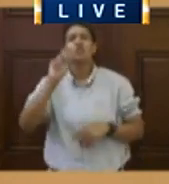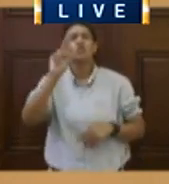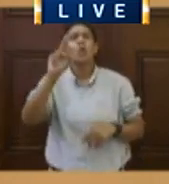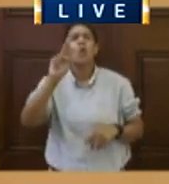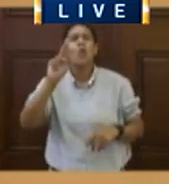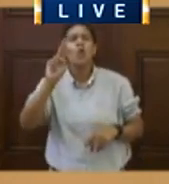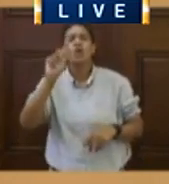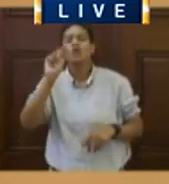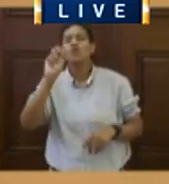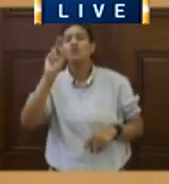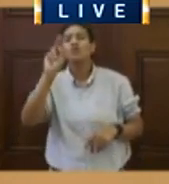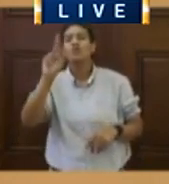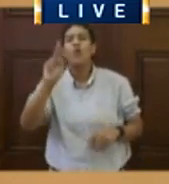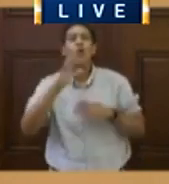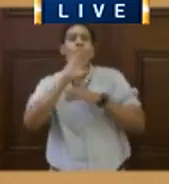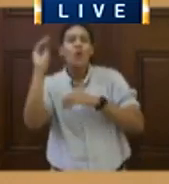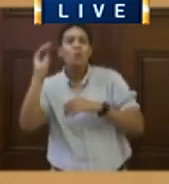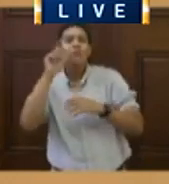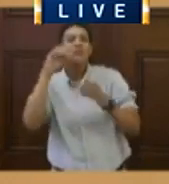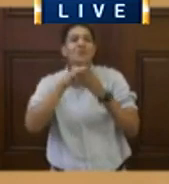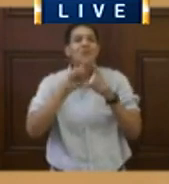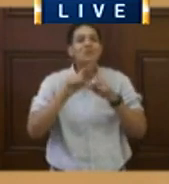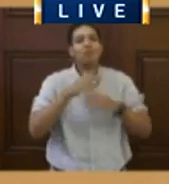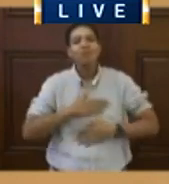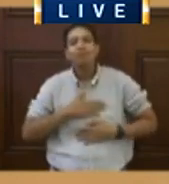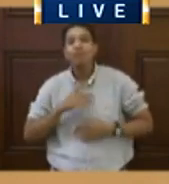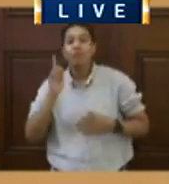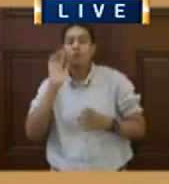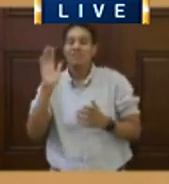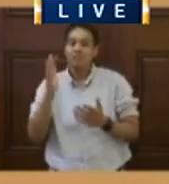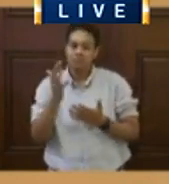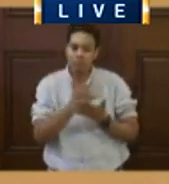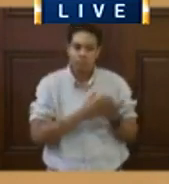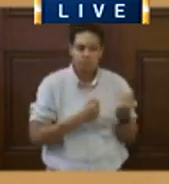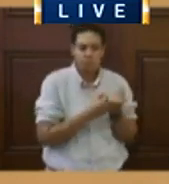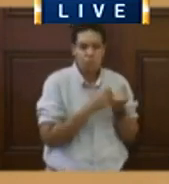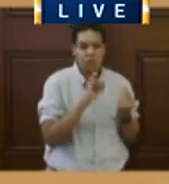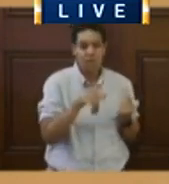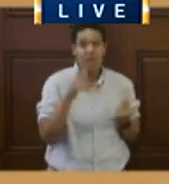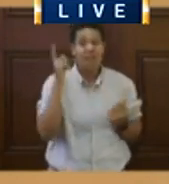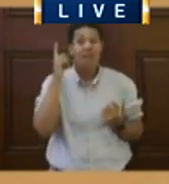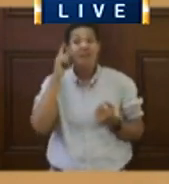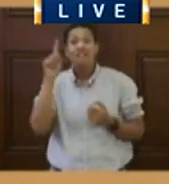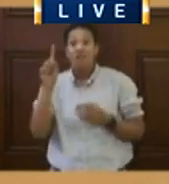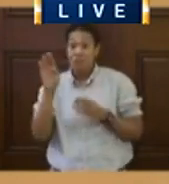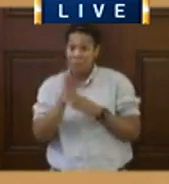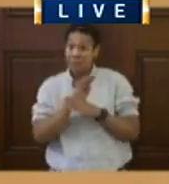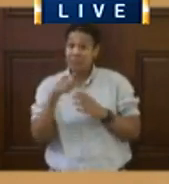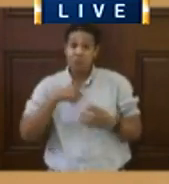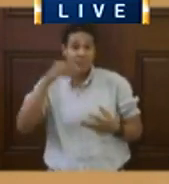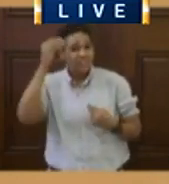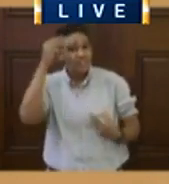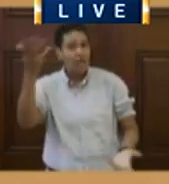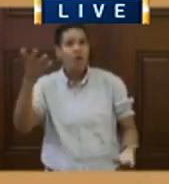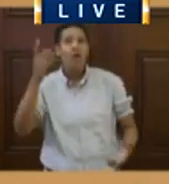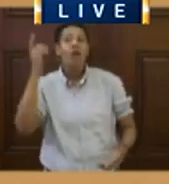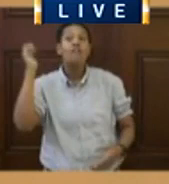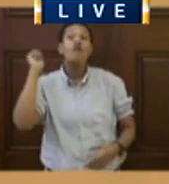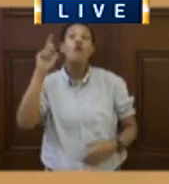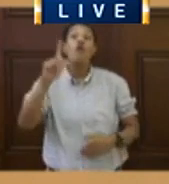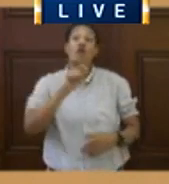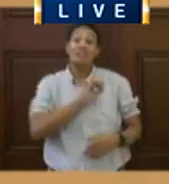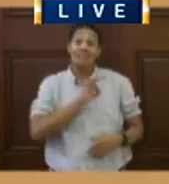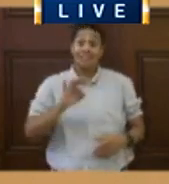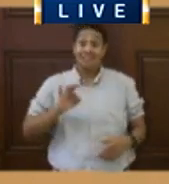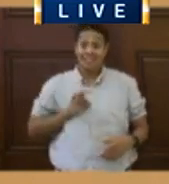hardest hit. And what we're saying to those businesses is, for every employee you retain who is